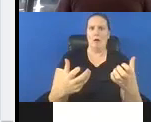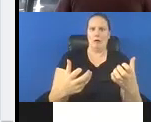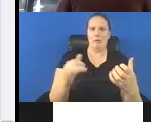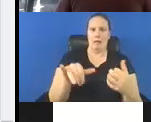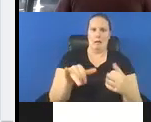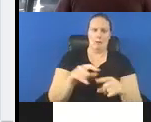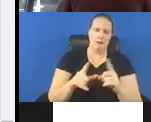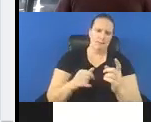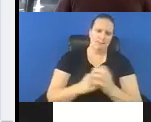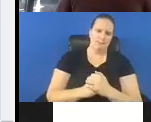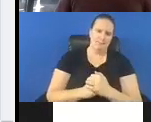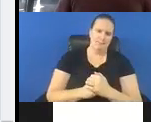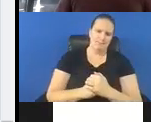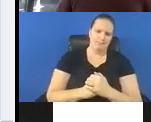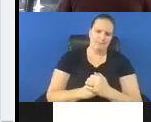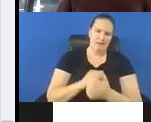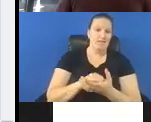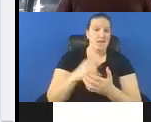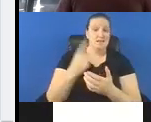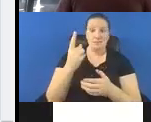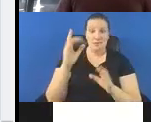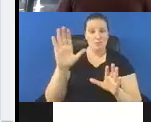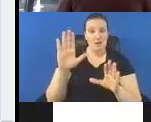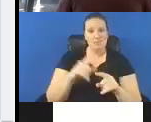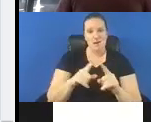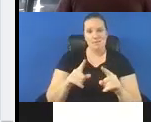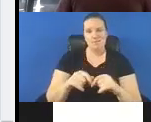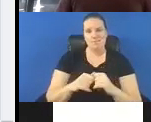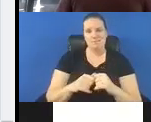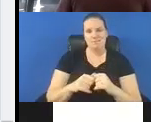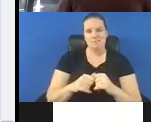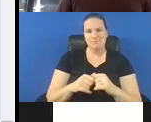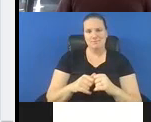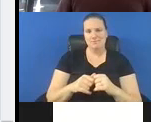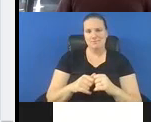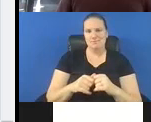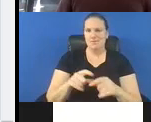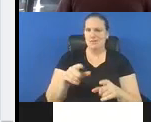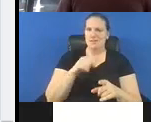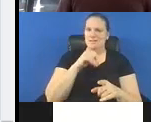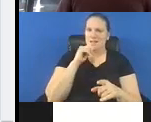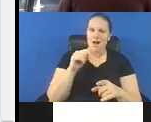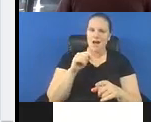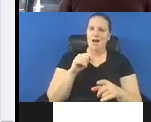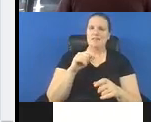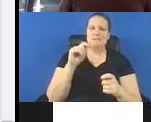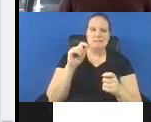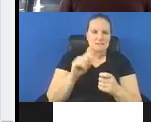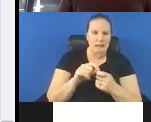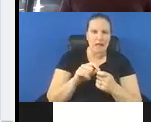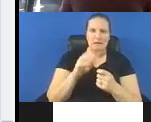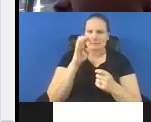that it's something that would be great, but it's not, I'd put it in the fine print. I don't think we need a lot of debate on it.